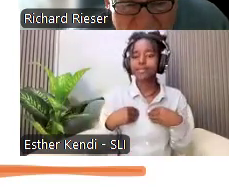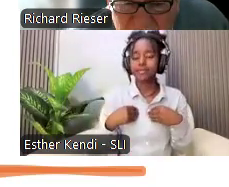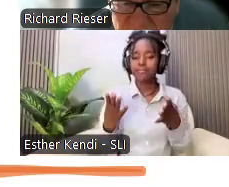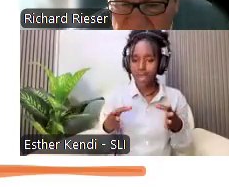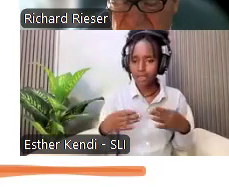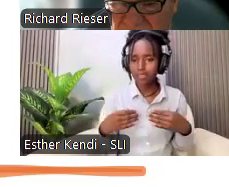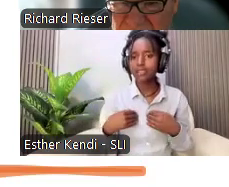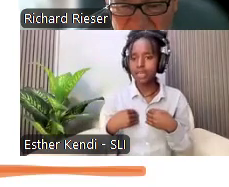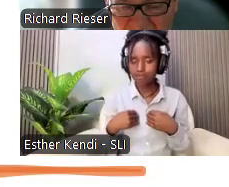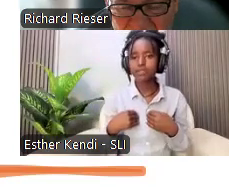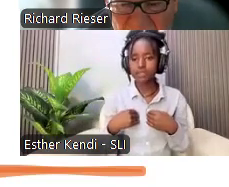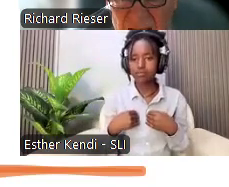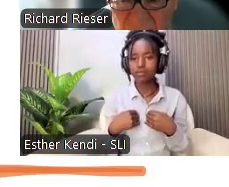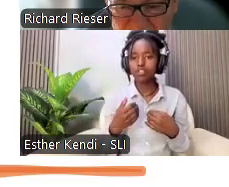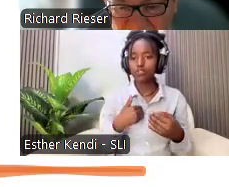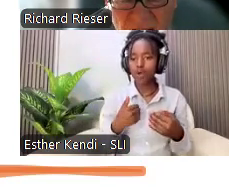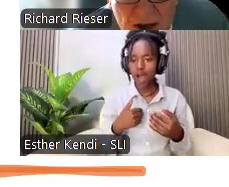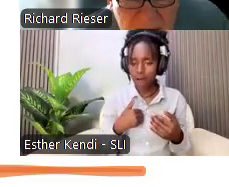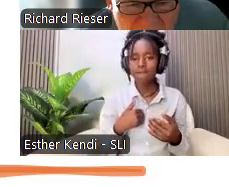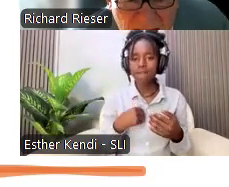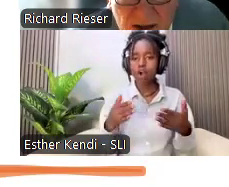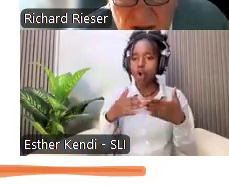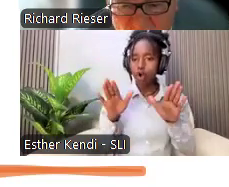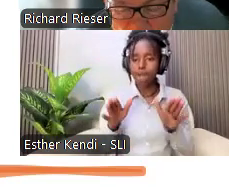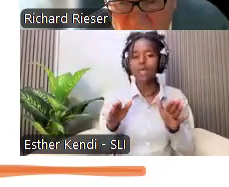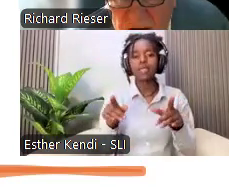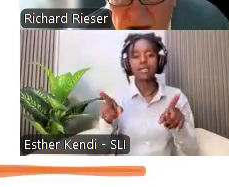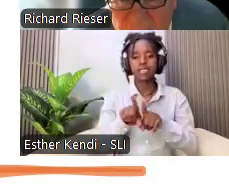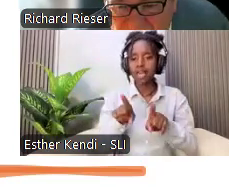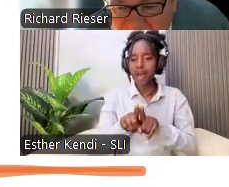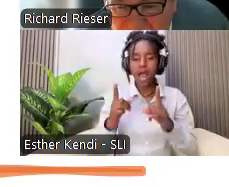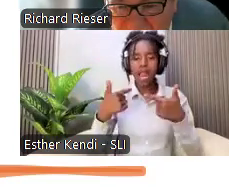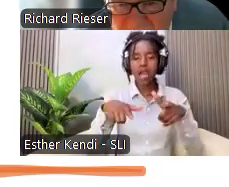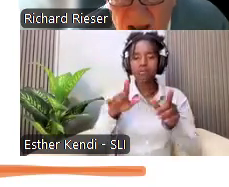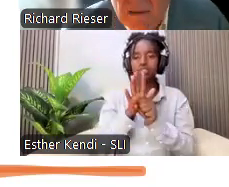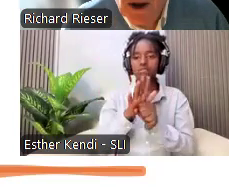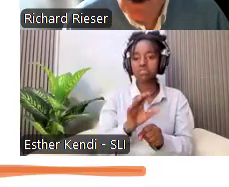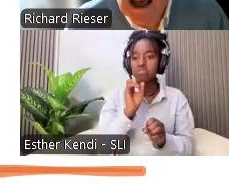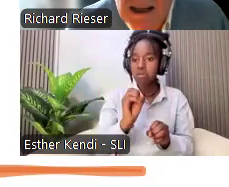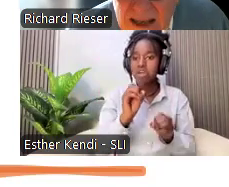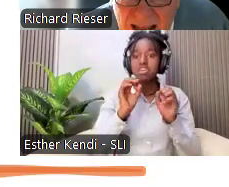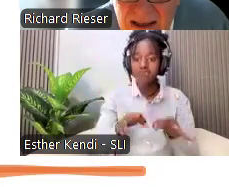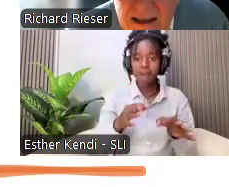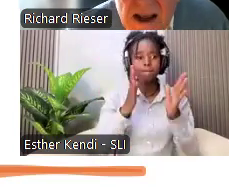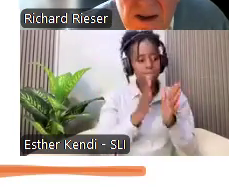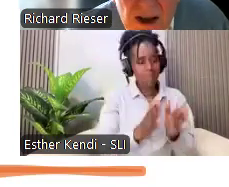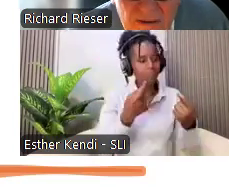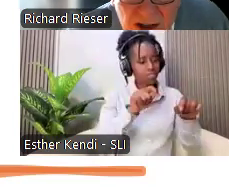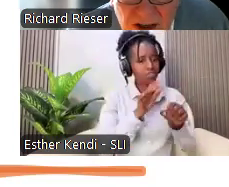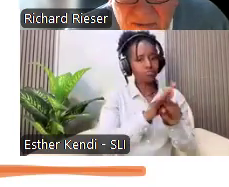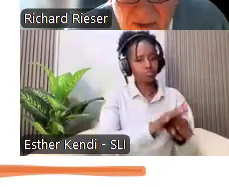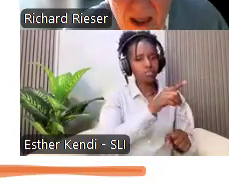school. That head teacher who says that needs to be taken to court to be challenged, because that is against